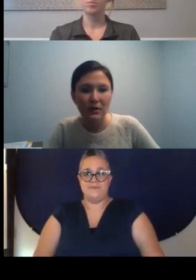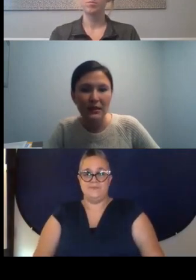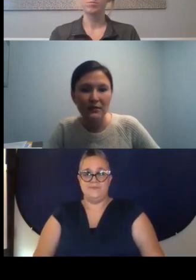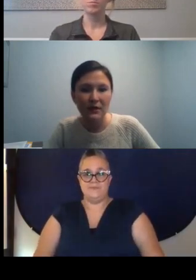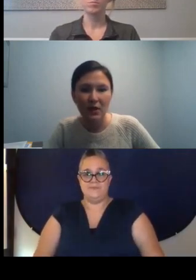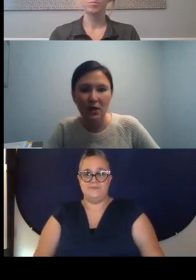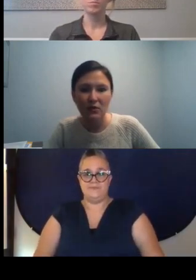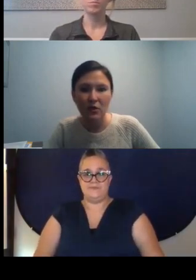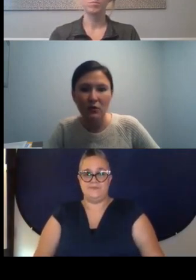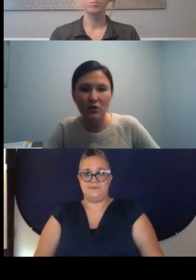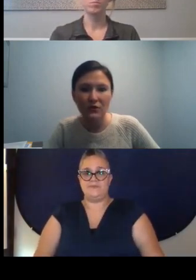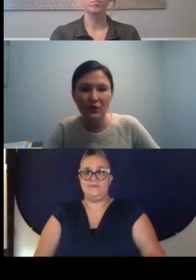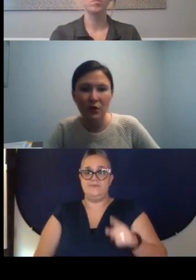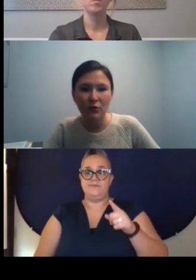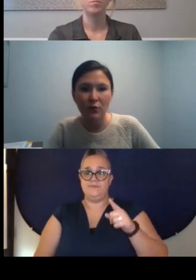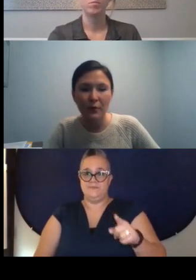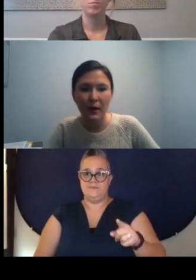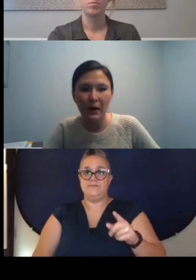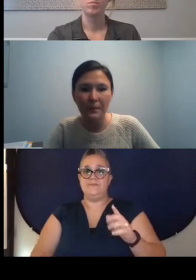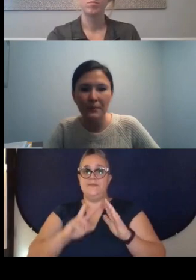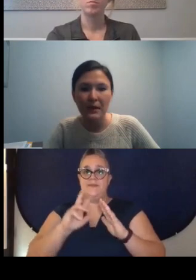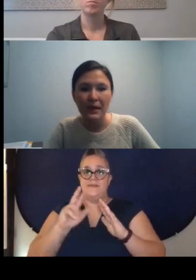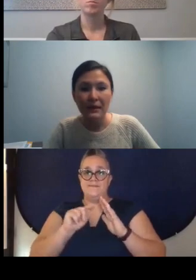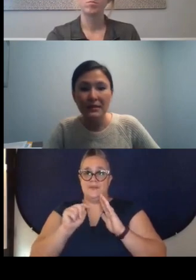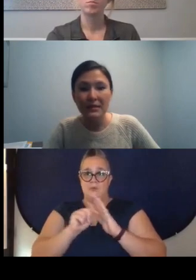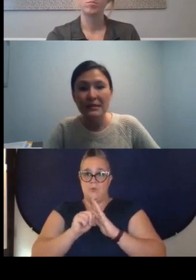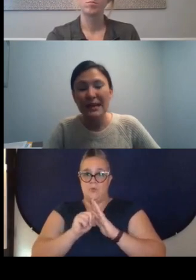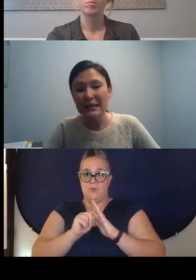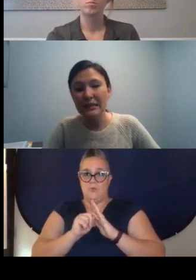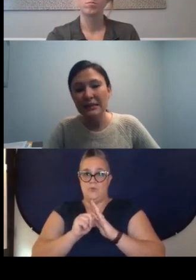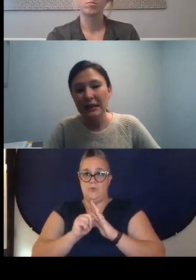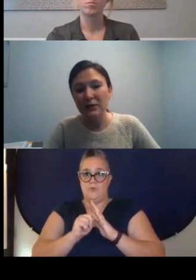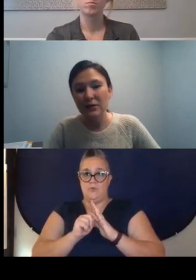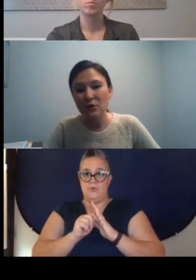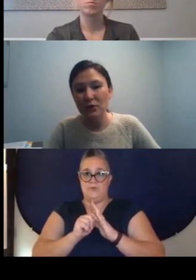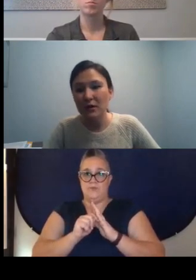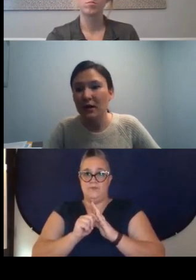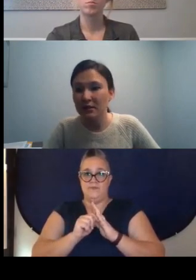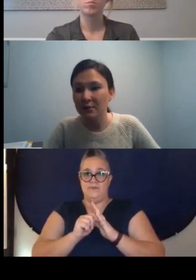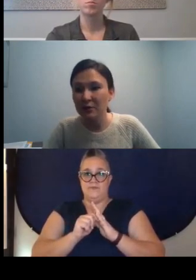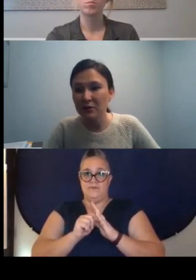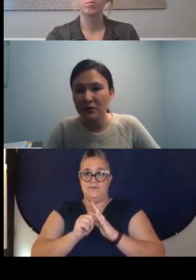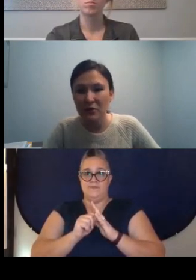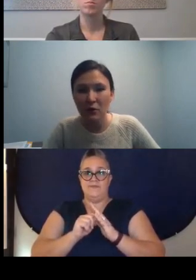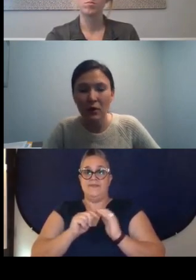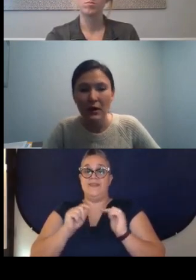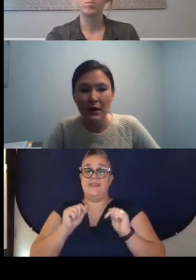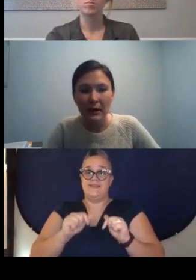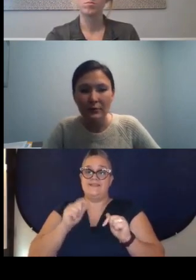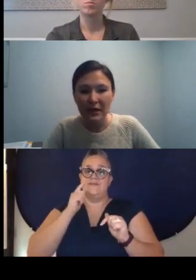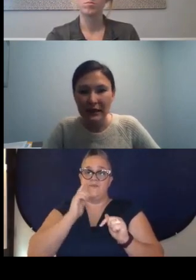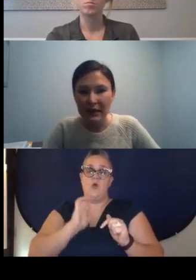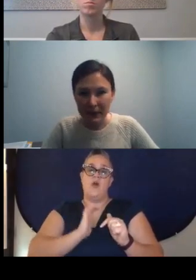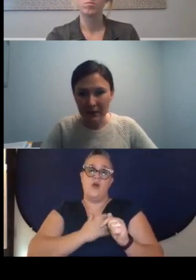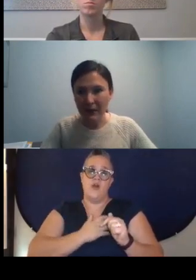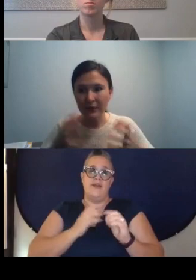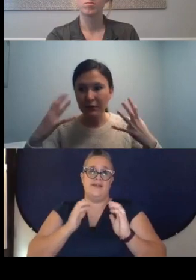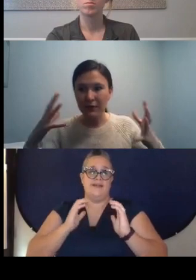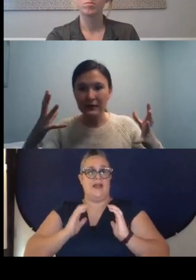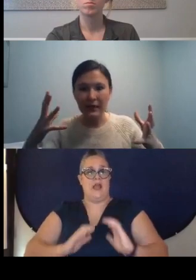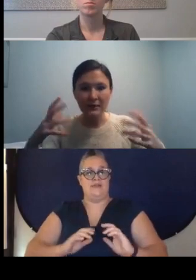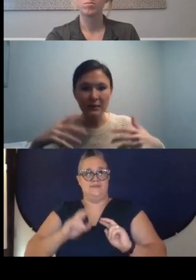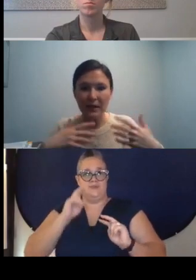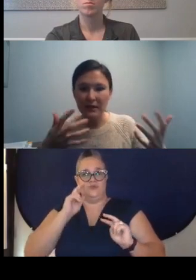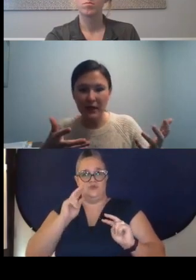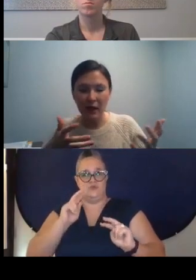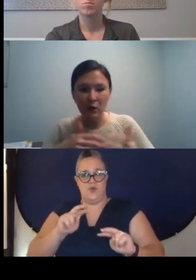So here is a video. So just for the group, this is technically tailored towards our customers. So just kind of keep that in mind